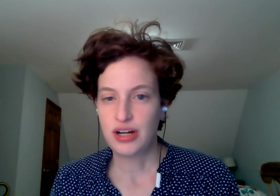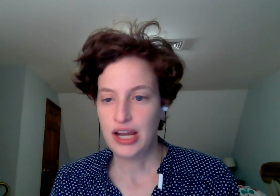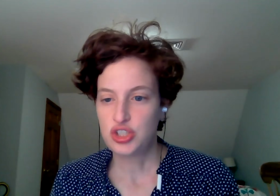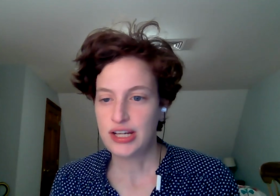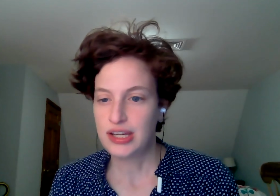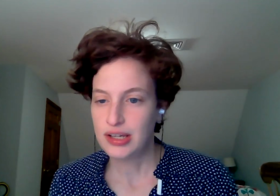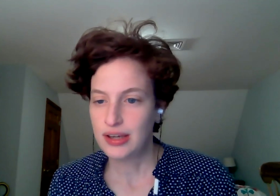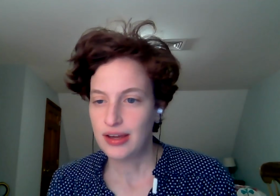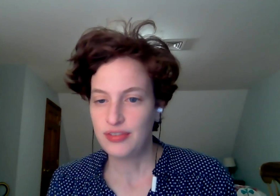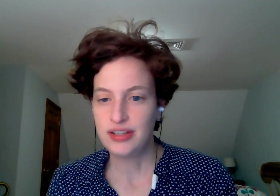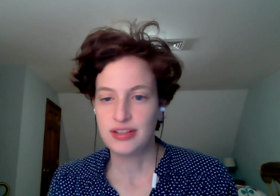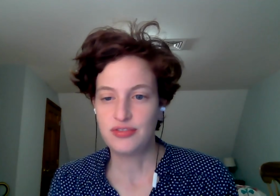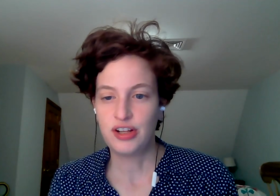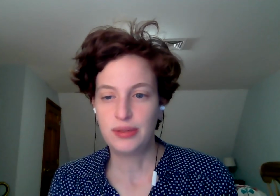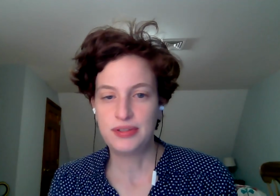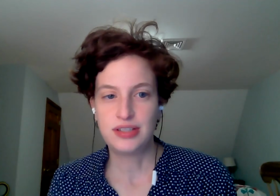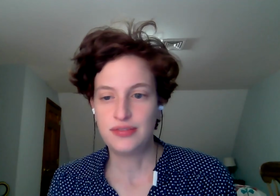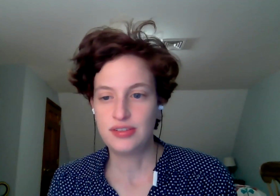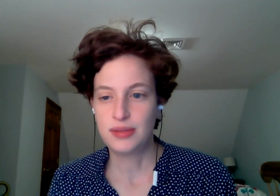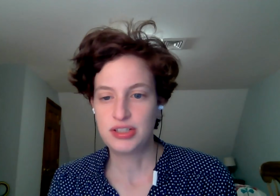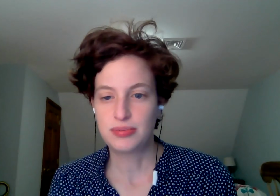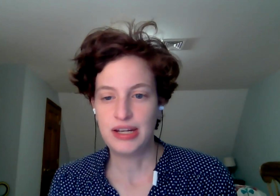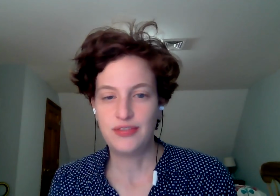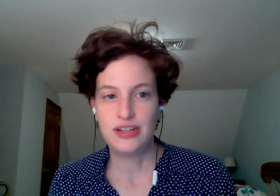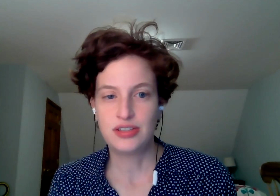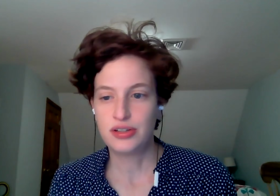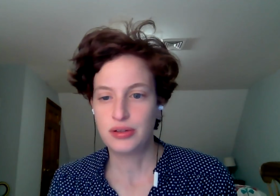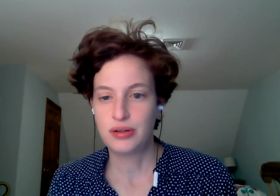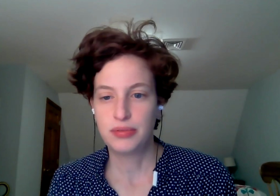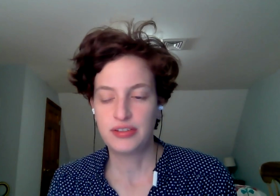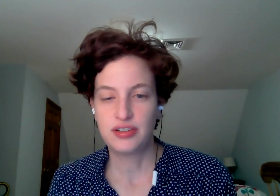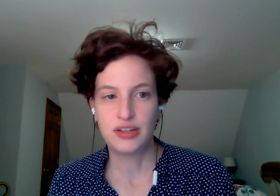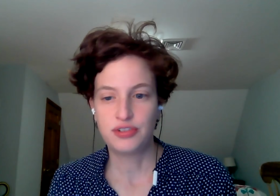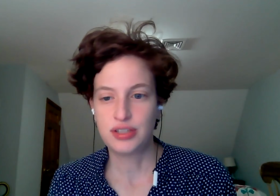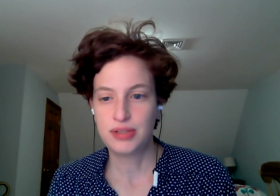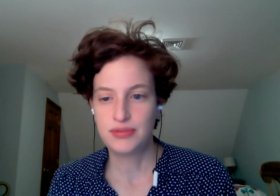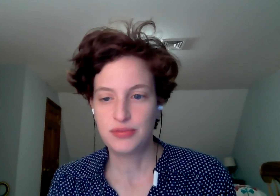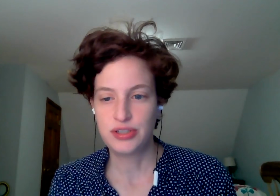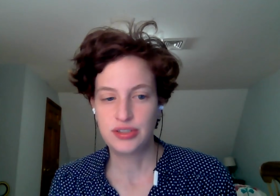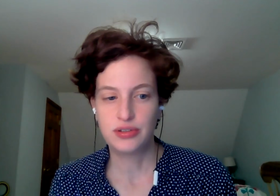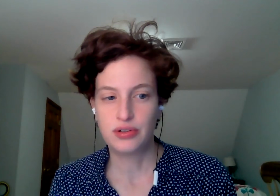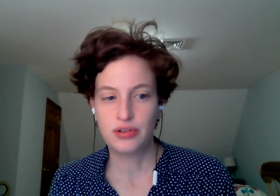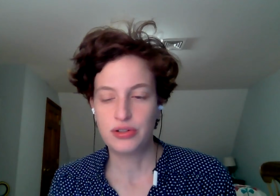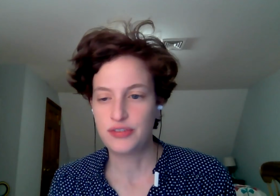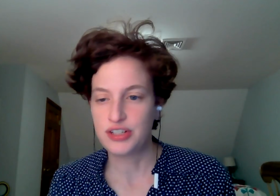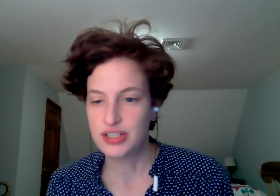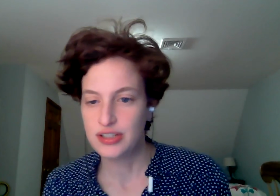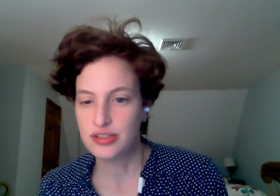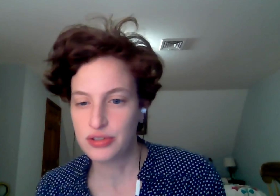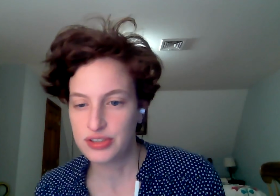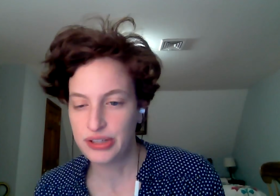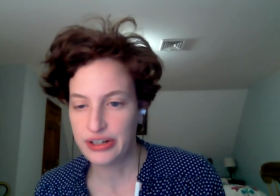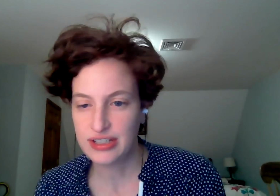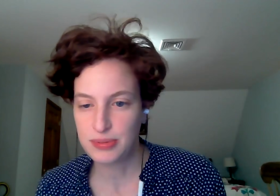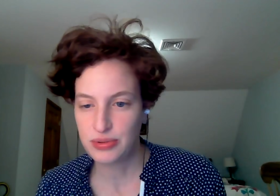had considered eye tracking evidence as a follow-up to see if the subjects might have easier processing for some types of words or